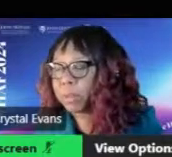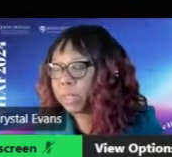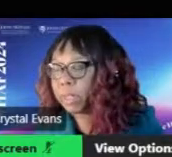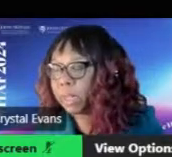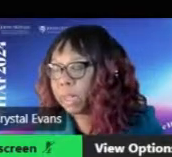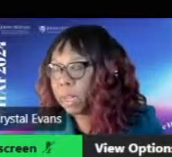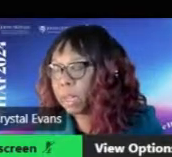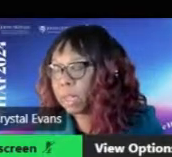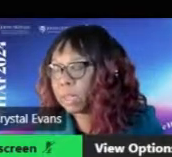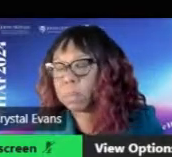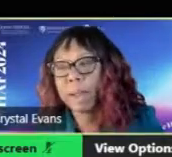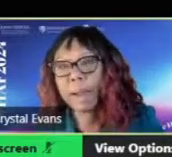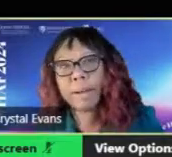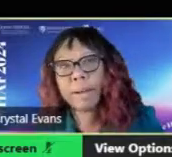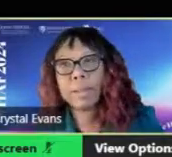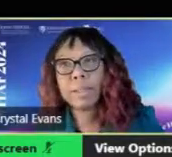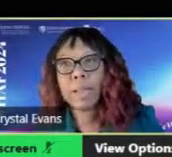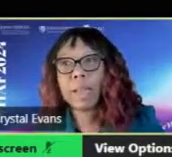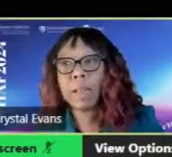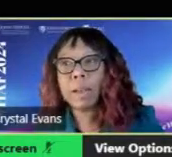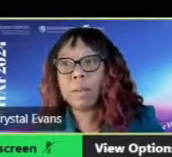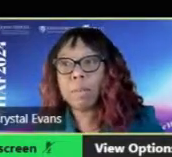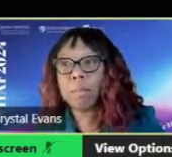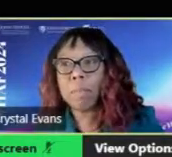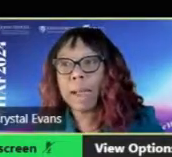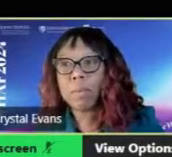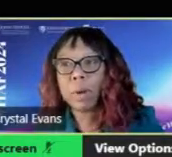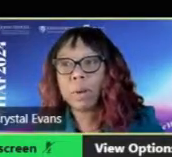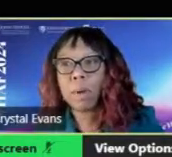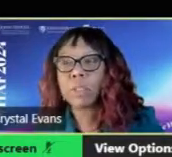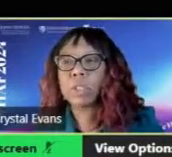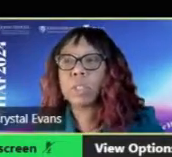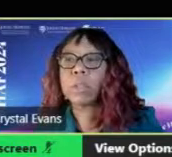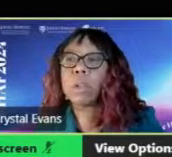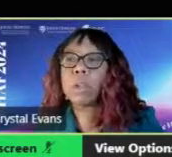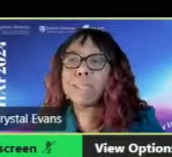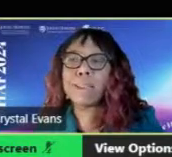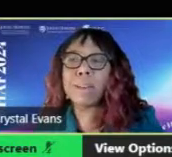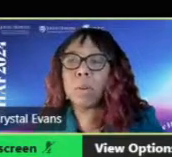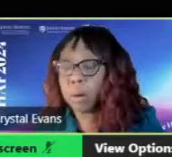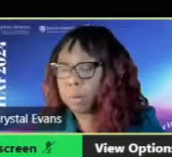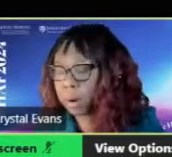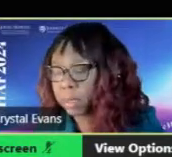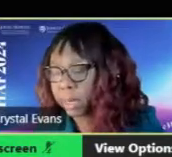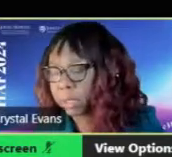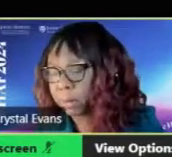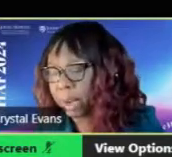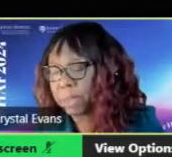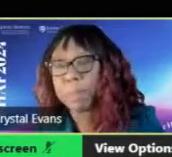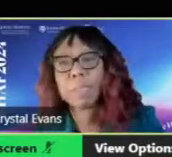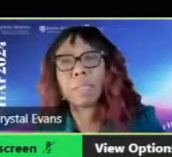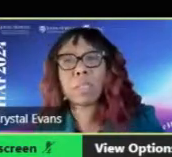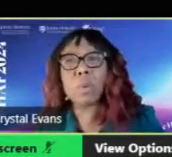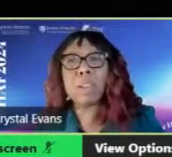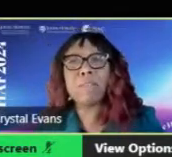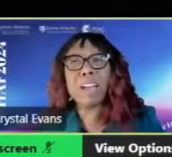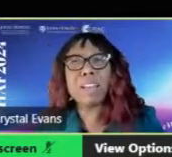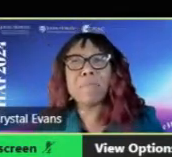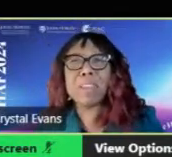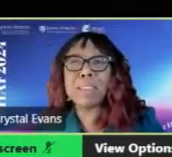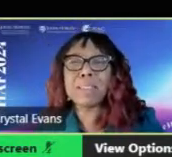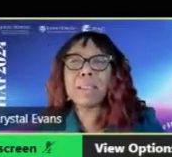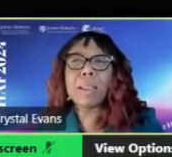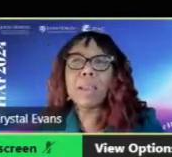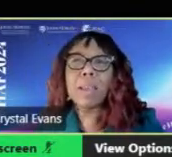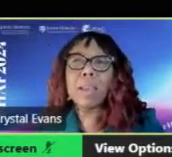have really inspired us. And my one question, because I know our session wraps up at